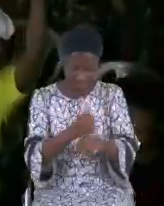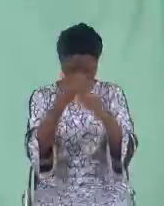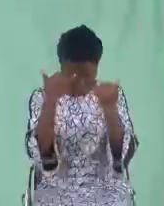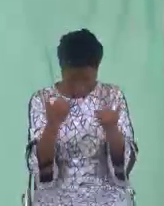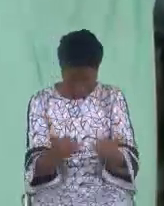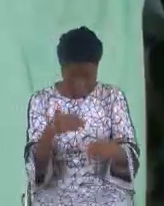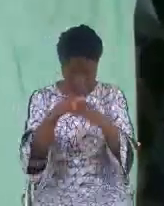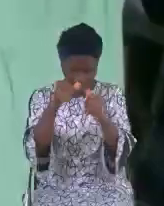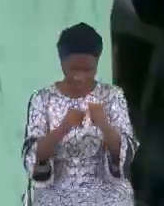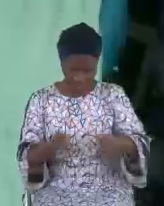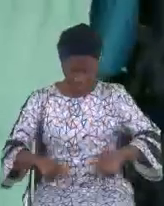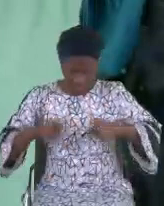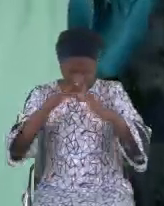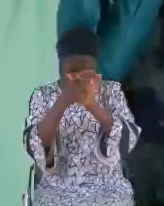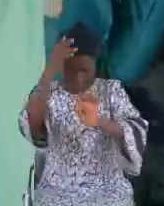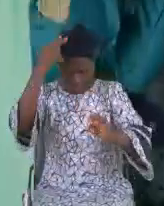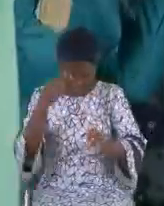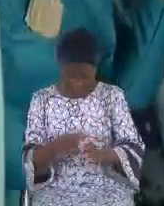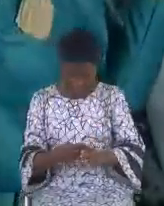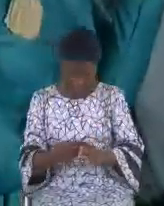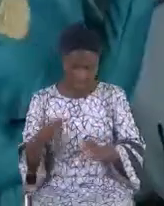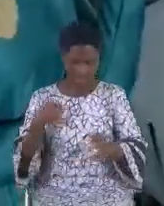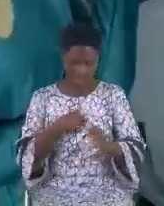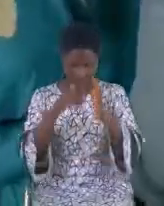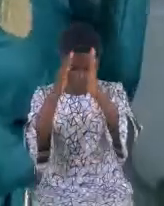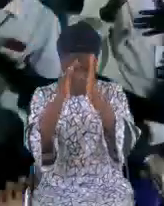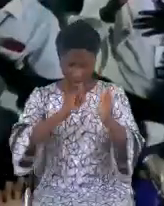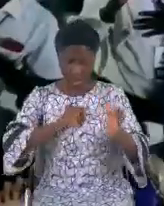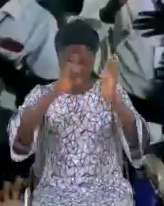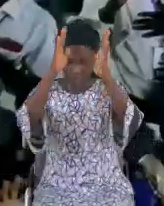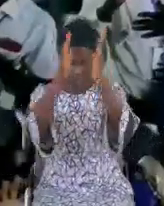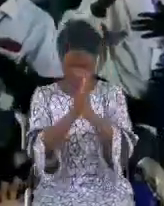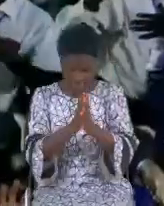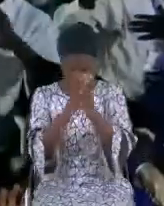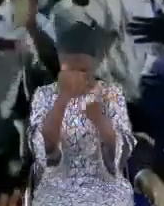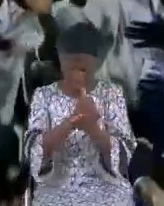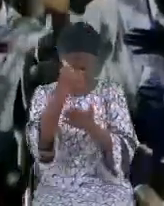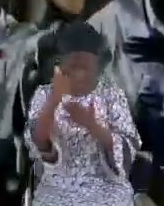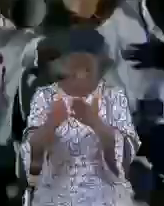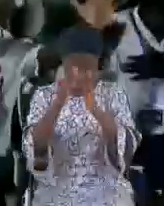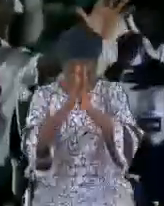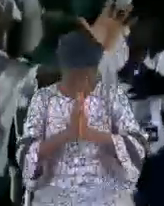life. In Jesus' name I pray.